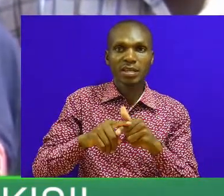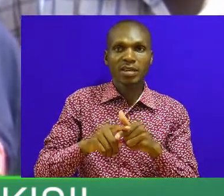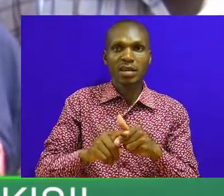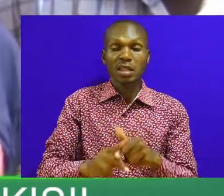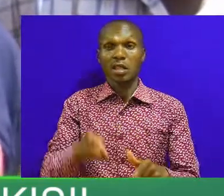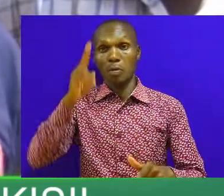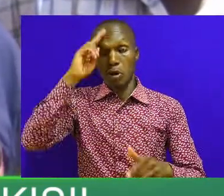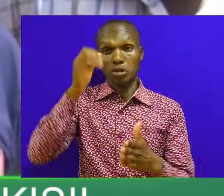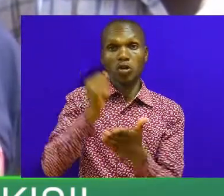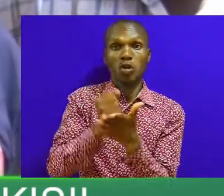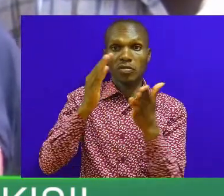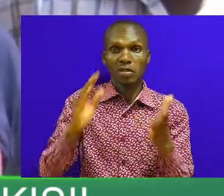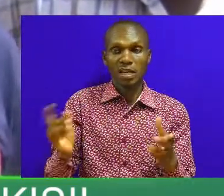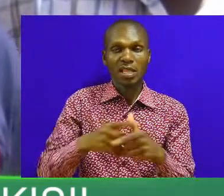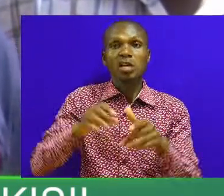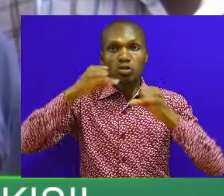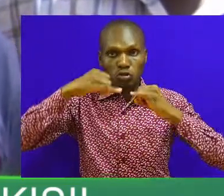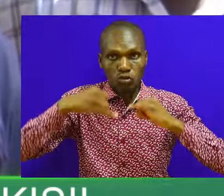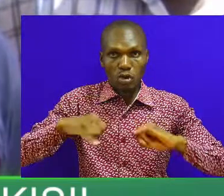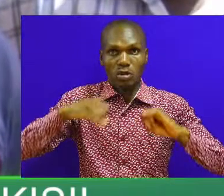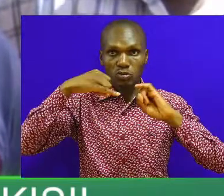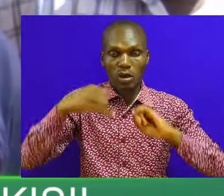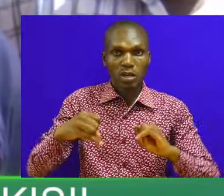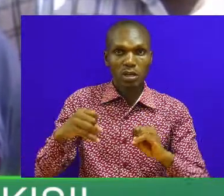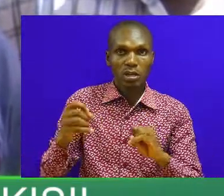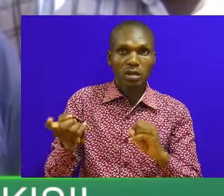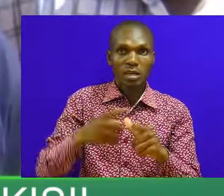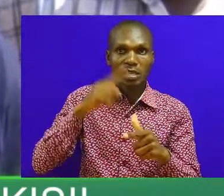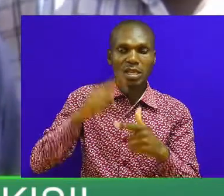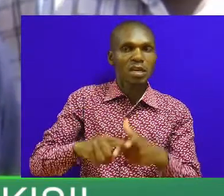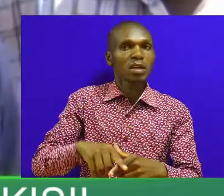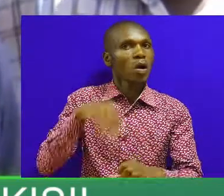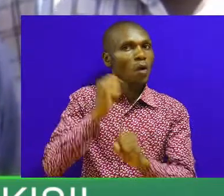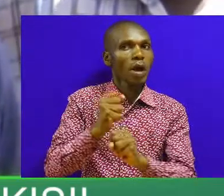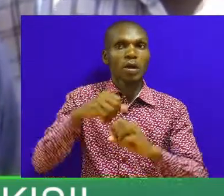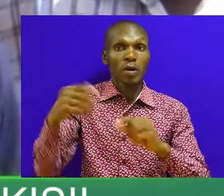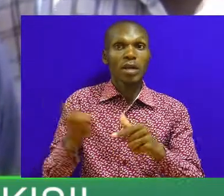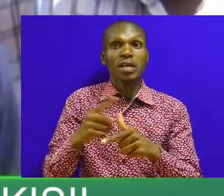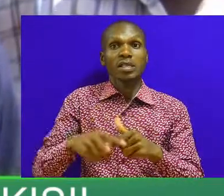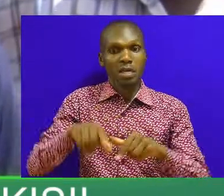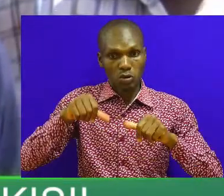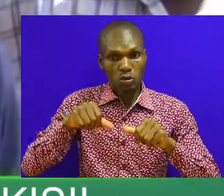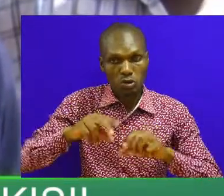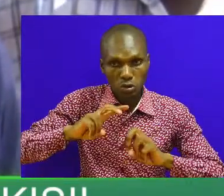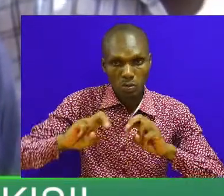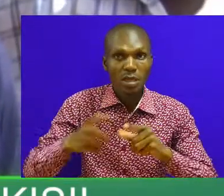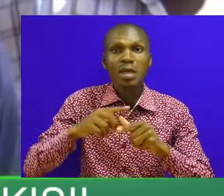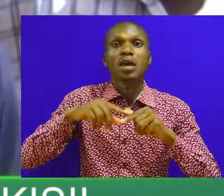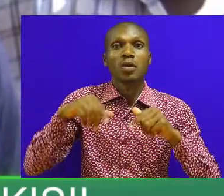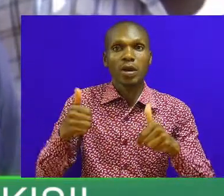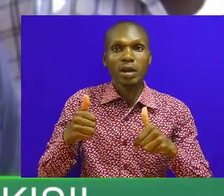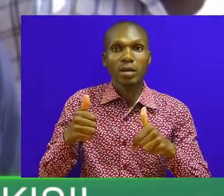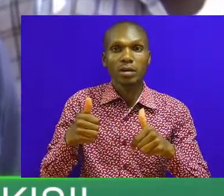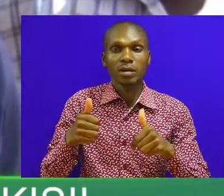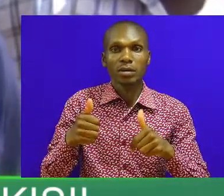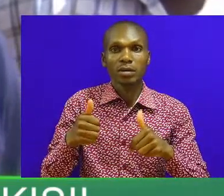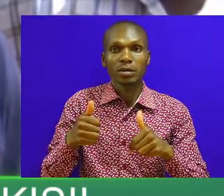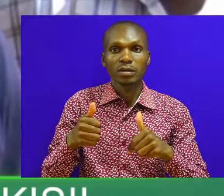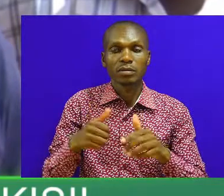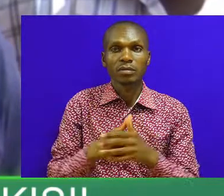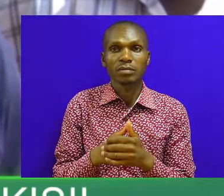officers, what we are trying to do, we want to be proactive in our operations to preempt the commission of